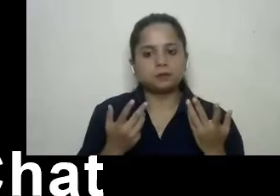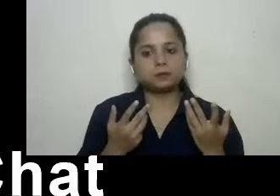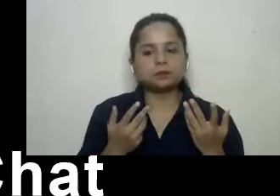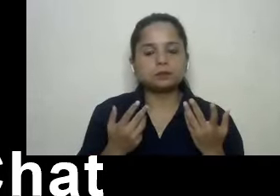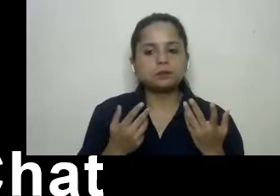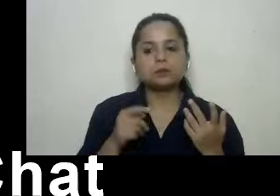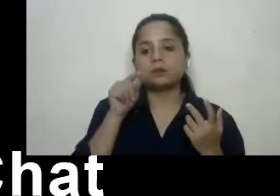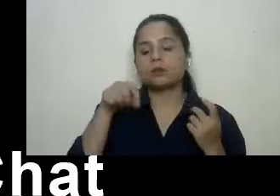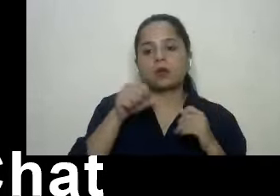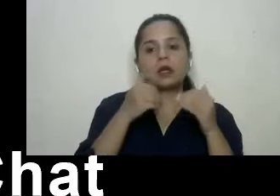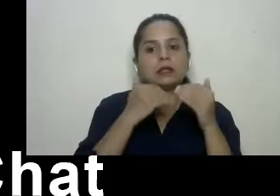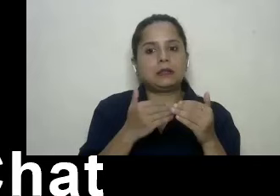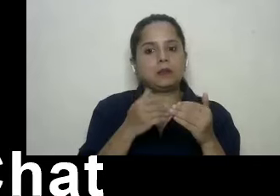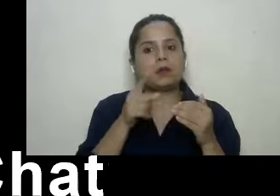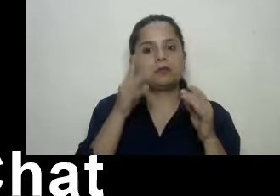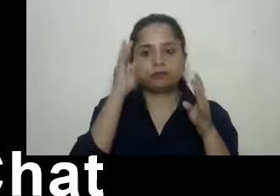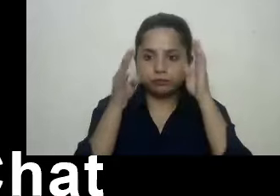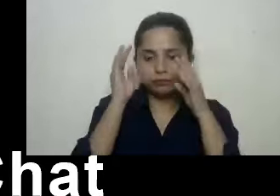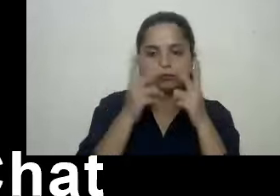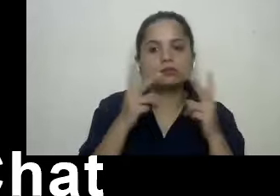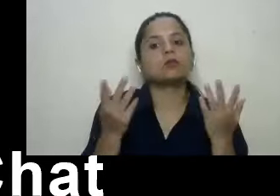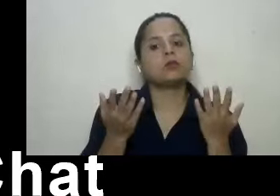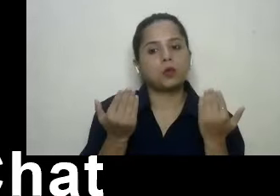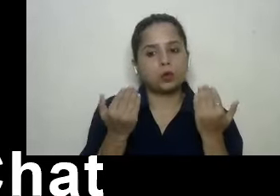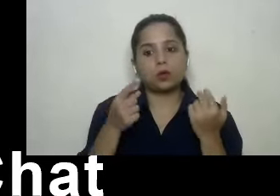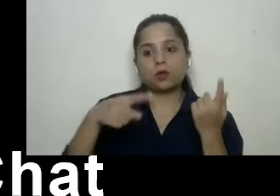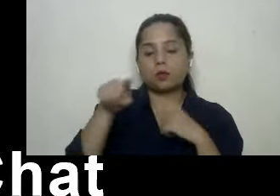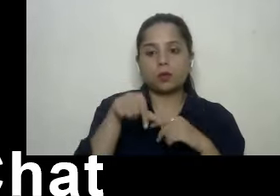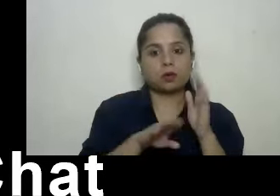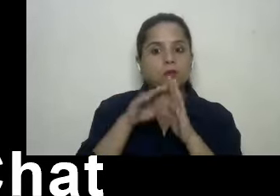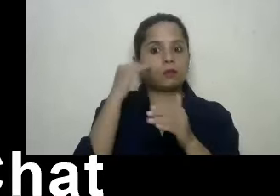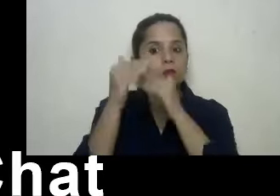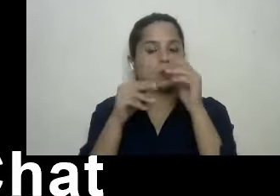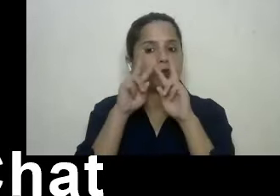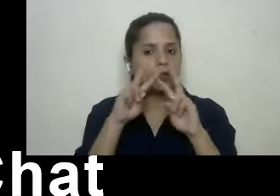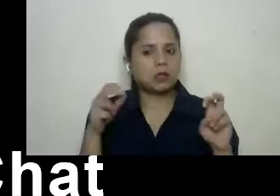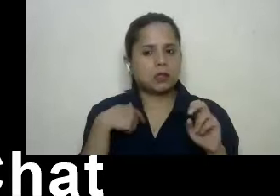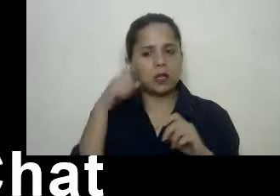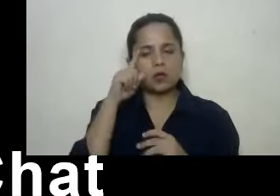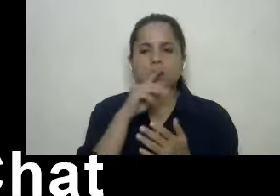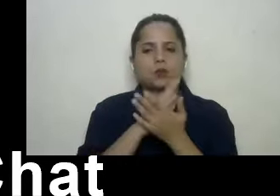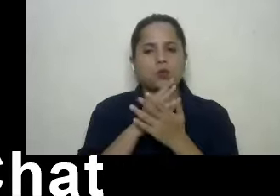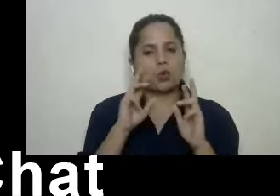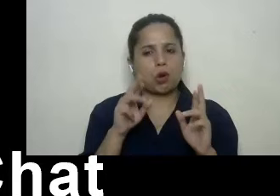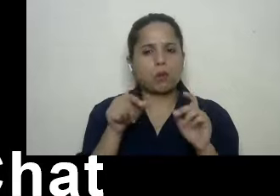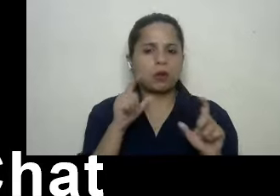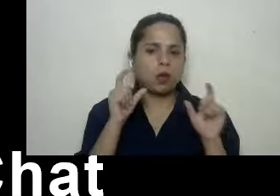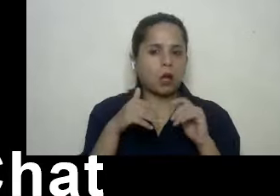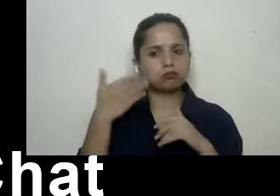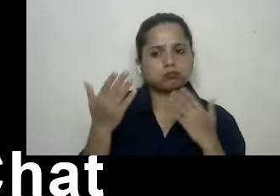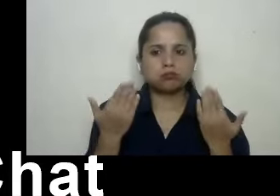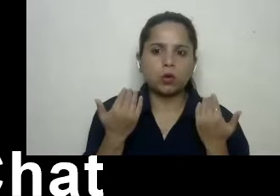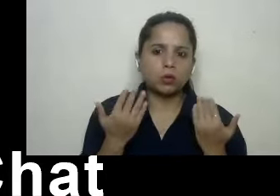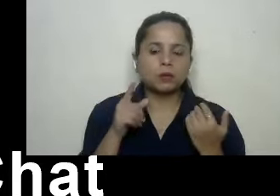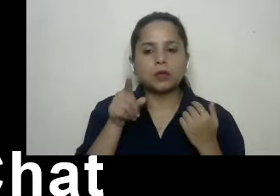that can limit its creativity. But as we are progressing in our research, I'm sure that will be taken care of as well. That is why the